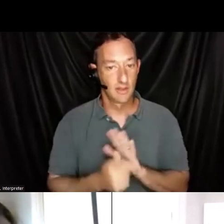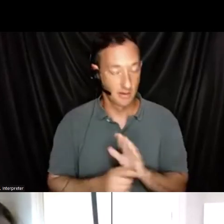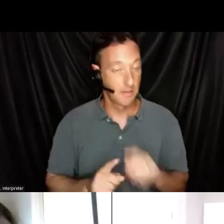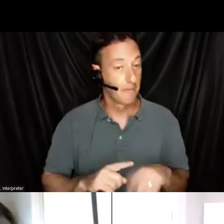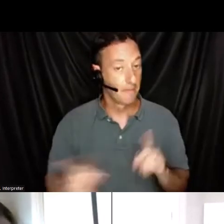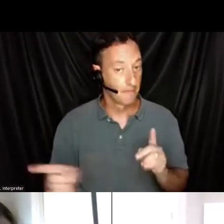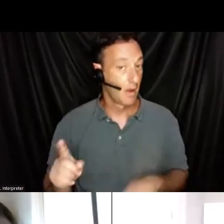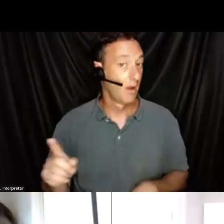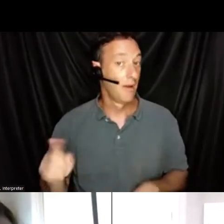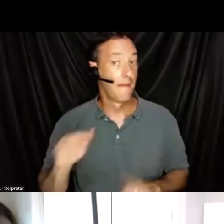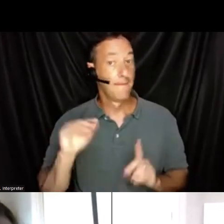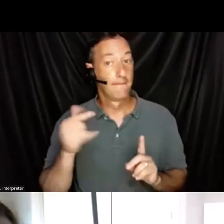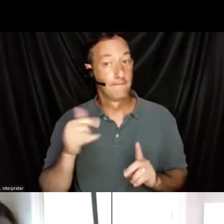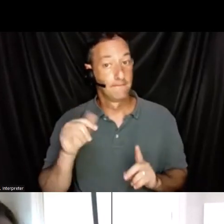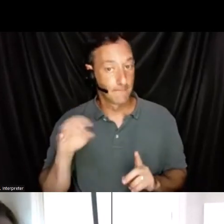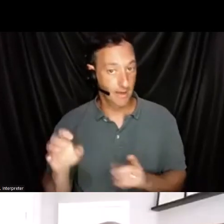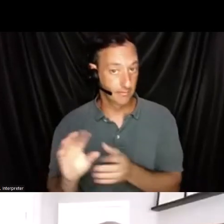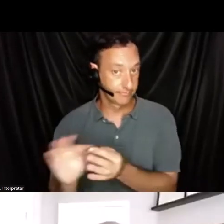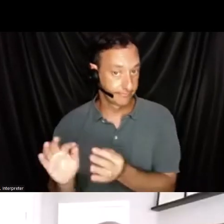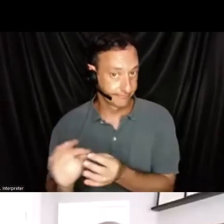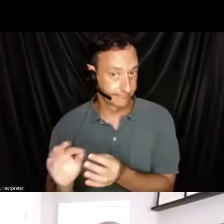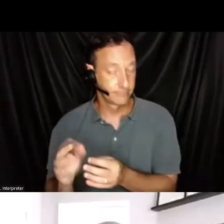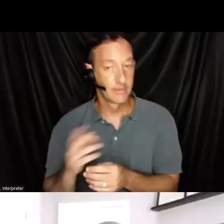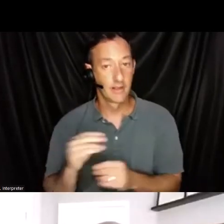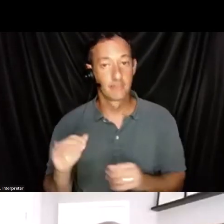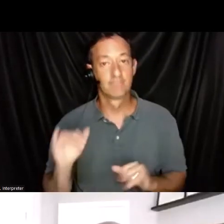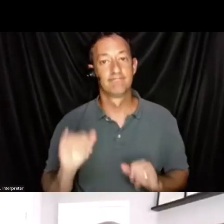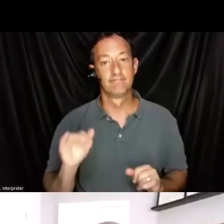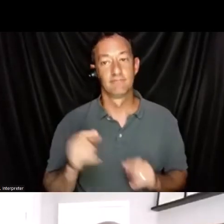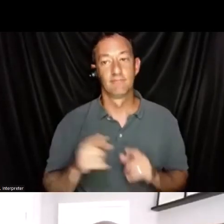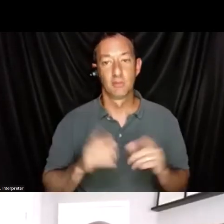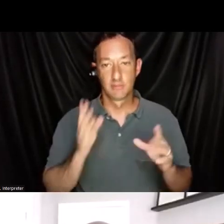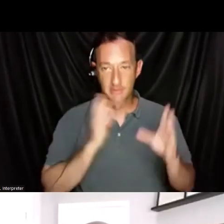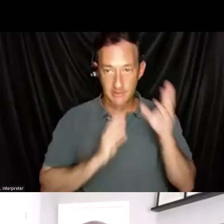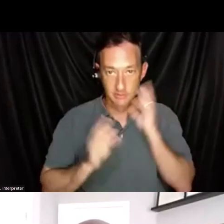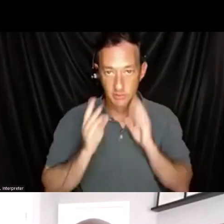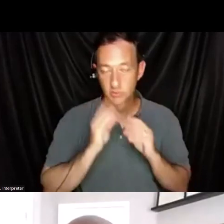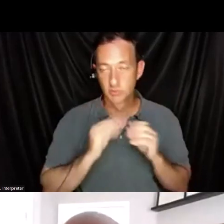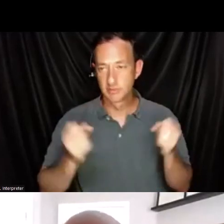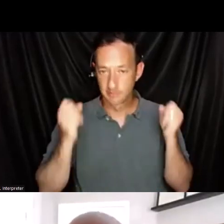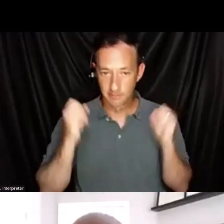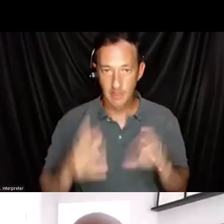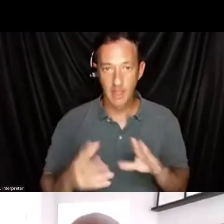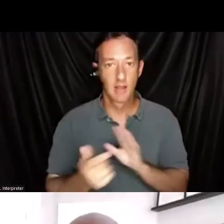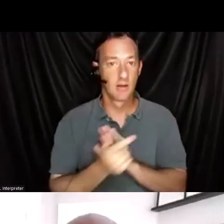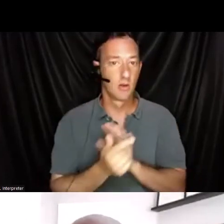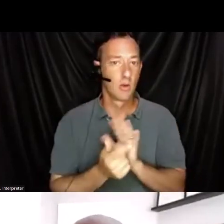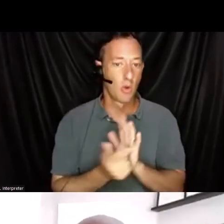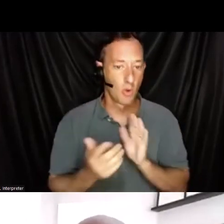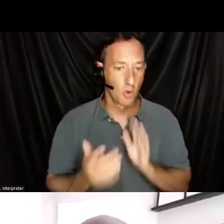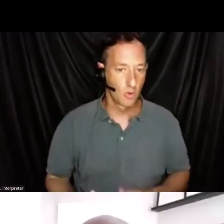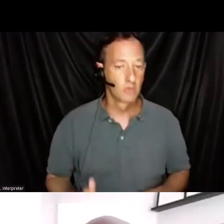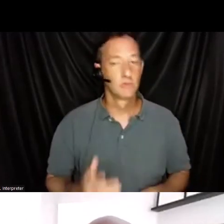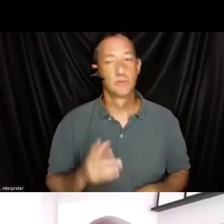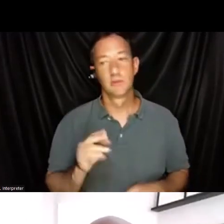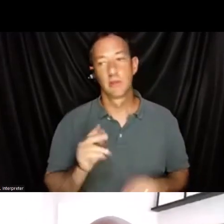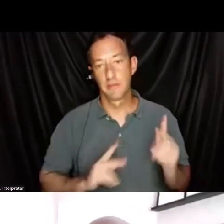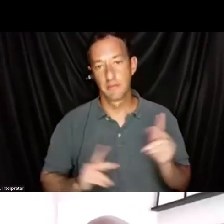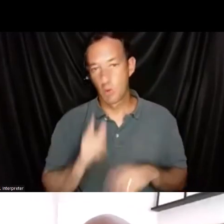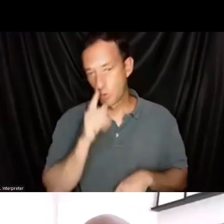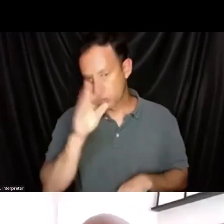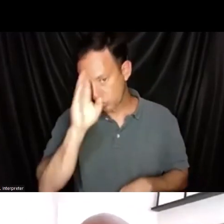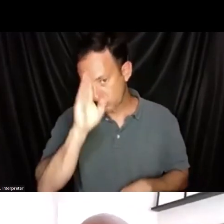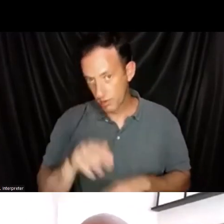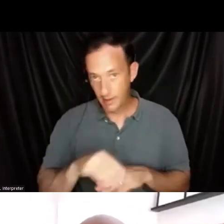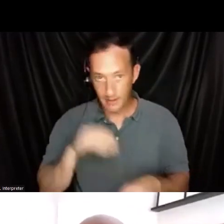from Maggie, and as we know from the experiences of many lawyers and of course people directly impacted all